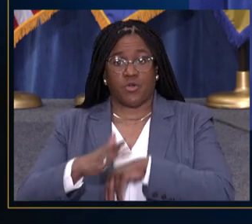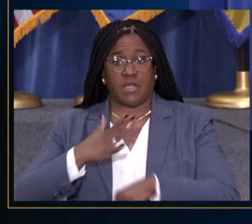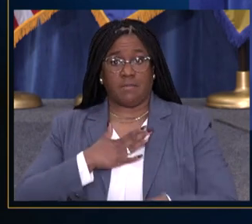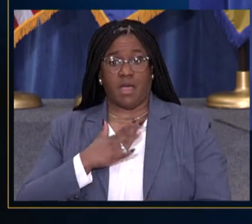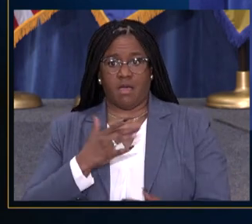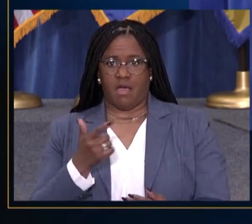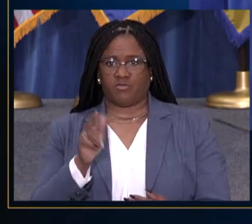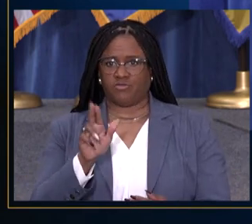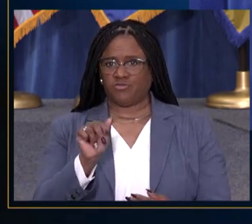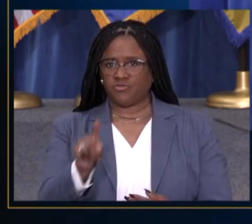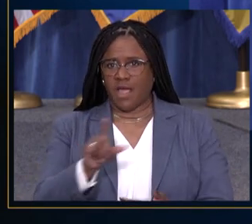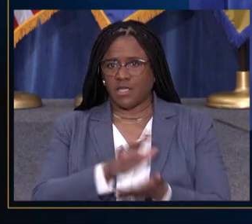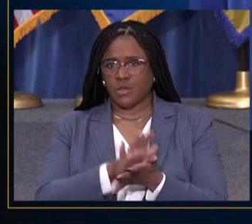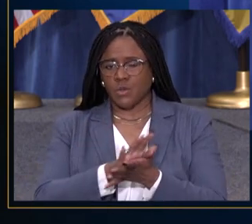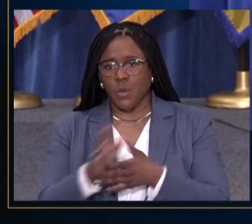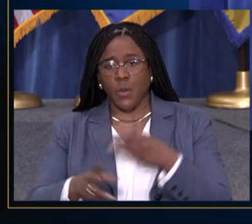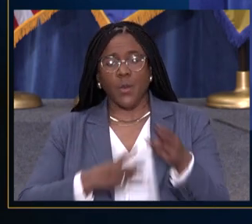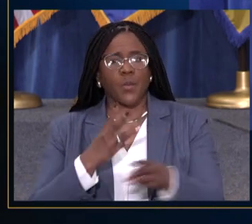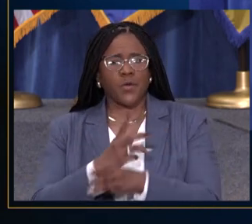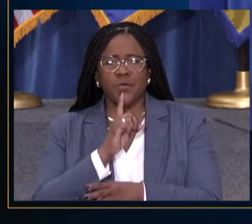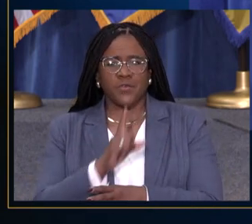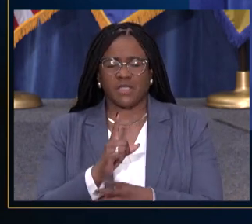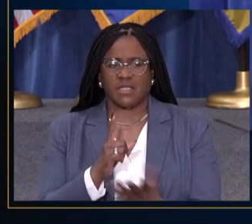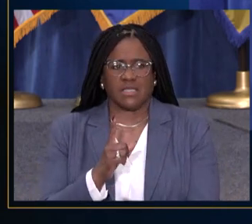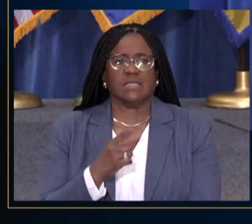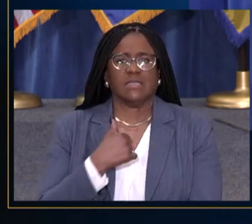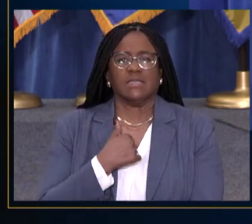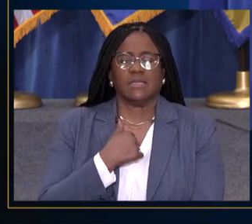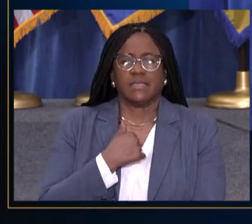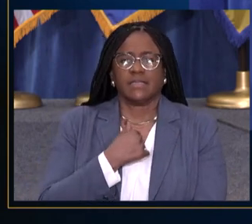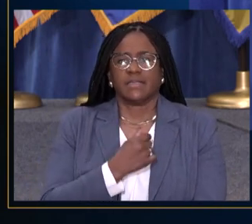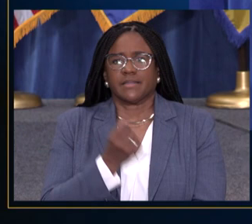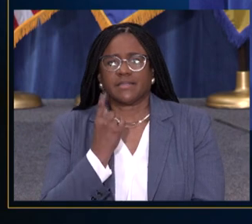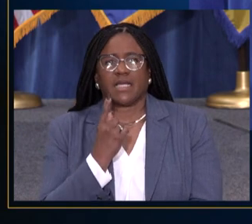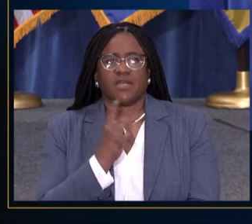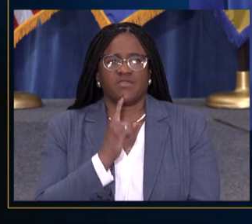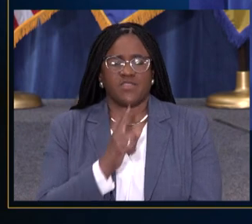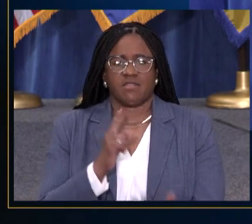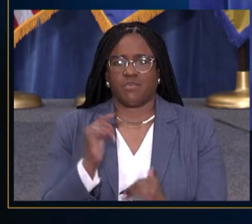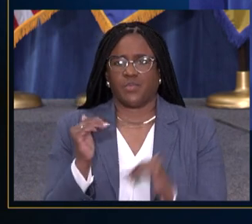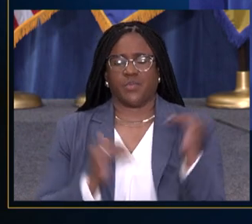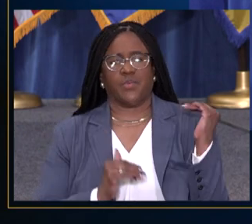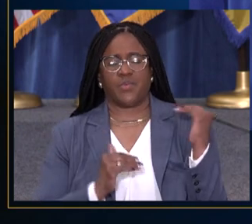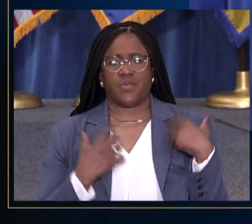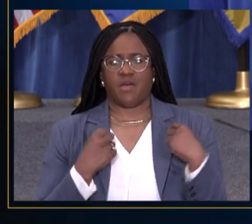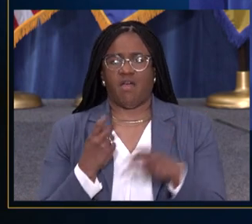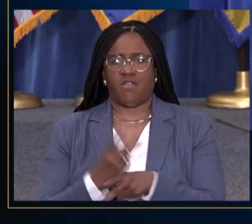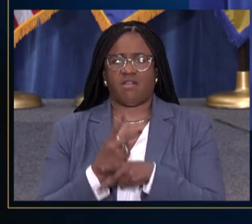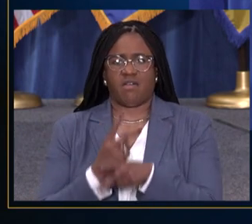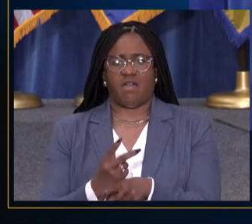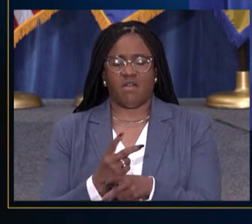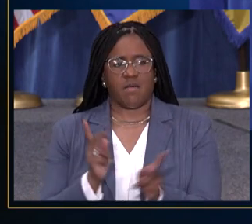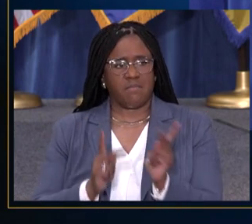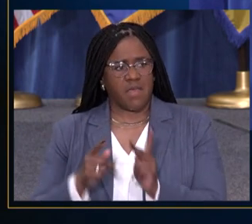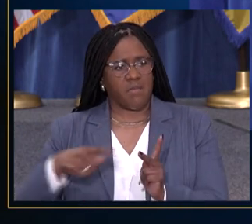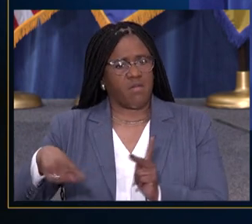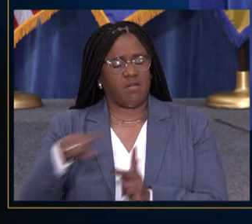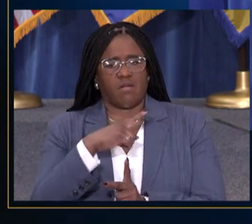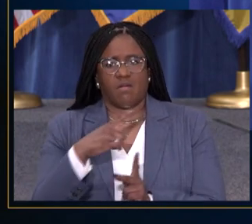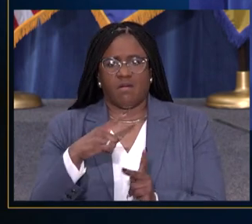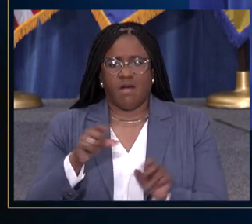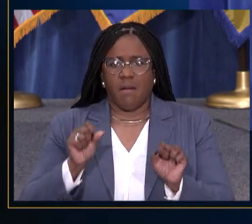school world, really started to understand the disparities in healthcare and how that affects people's ability